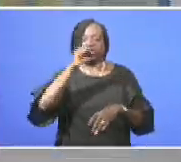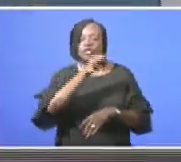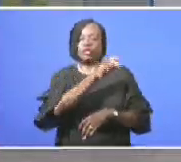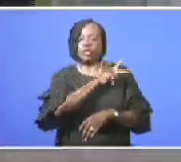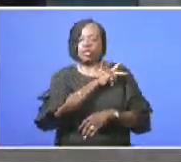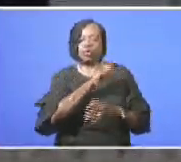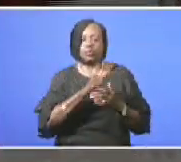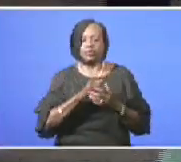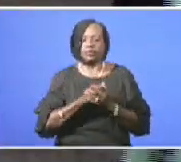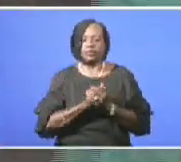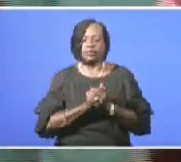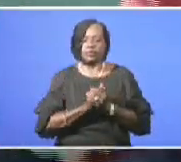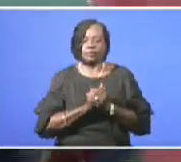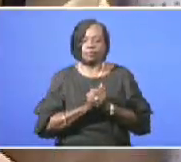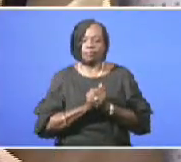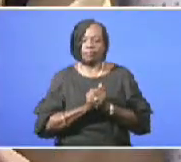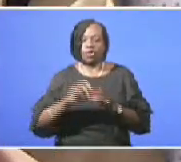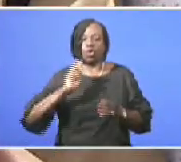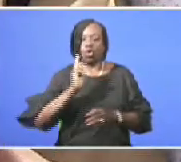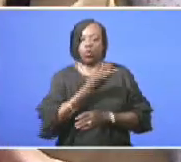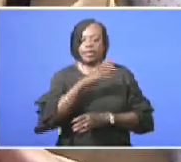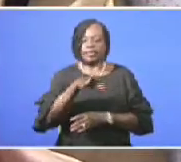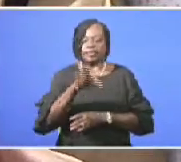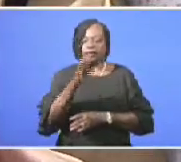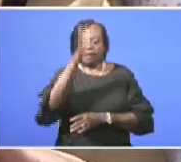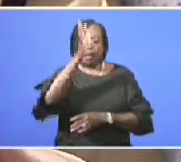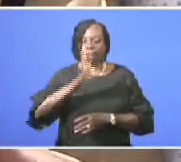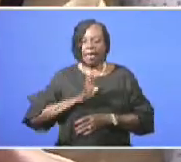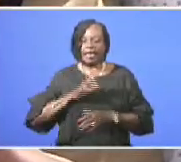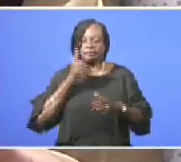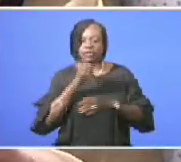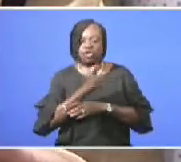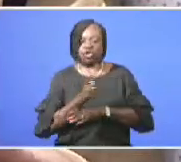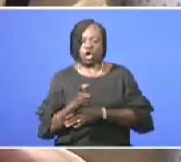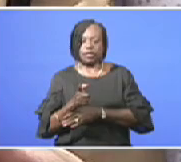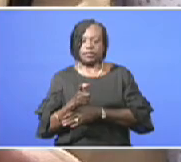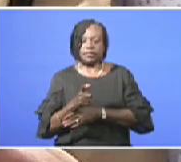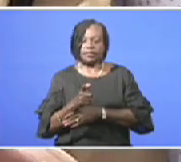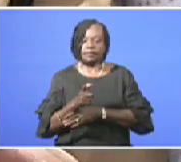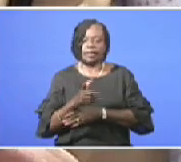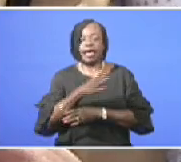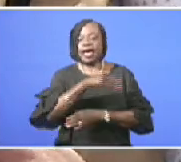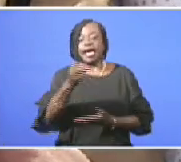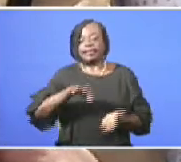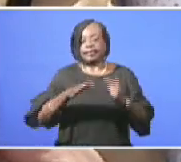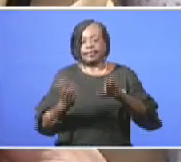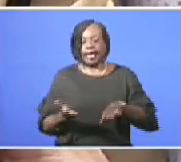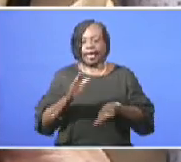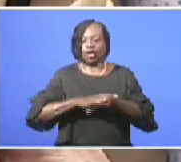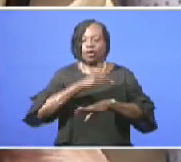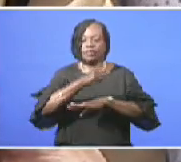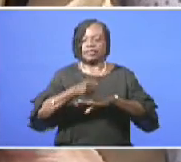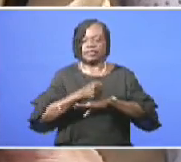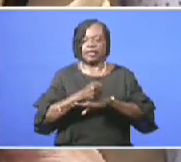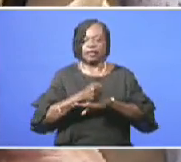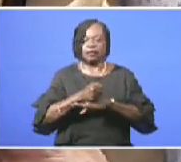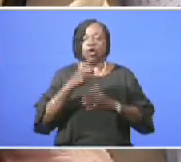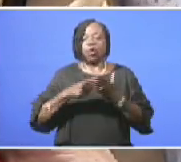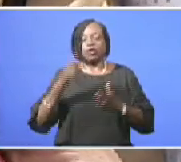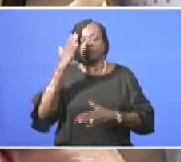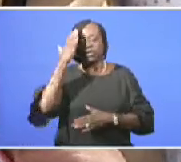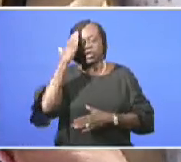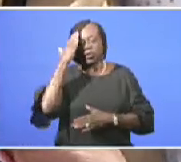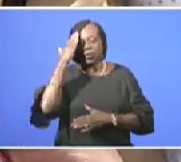at the scene. We discovered that a male had been shot and confirmed deceased on the scene. What we know so far